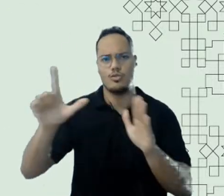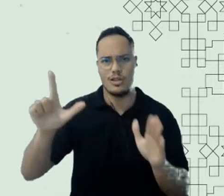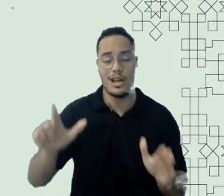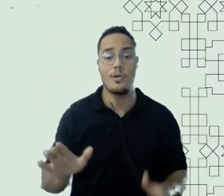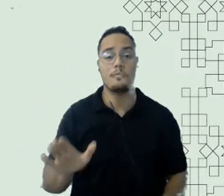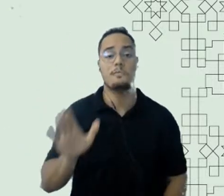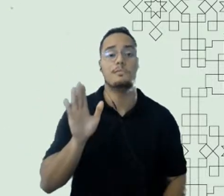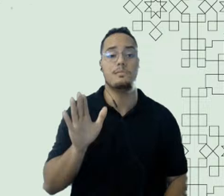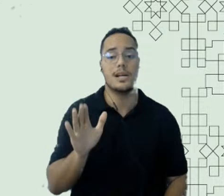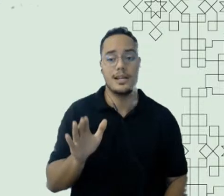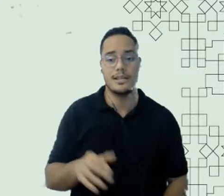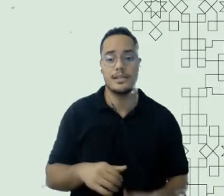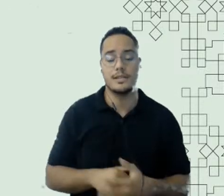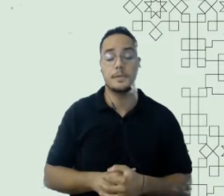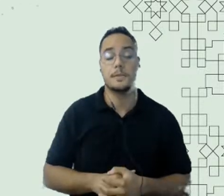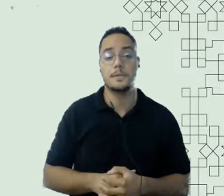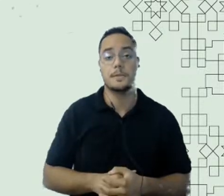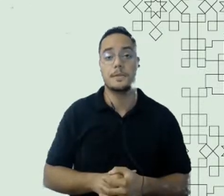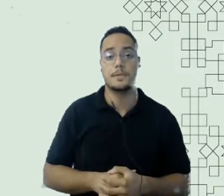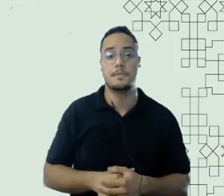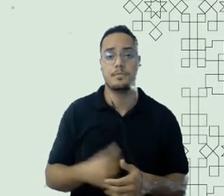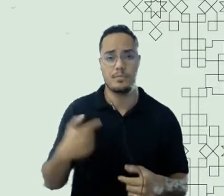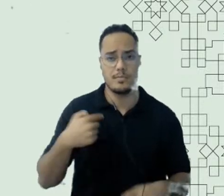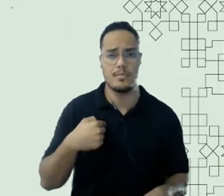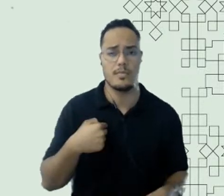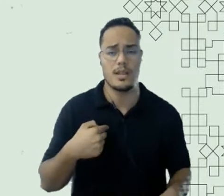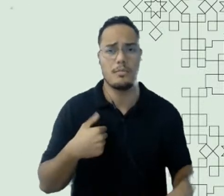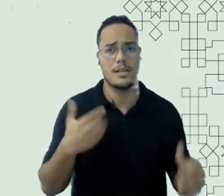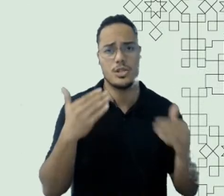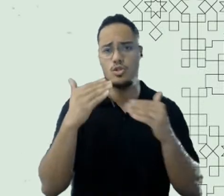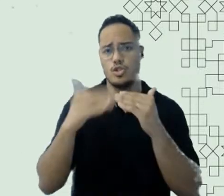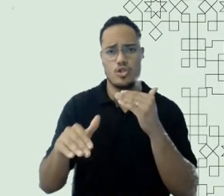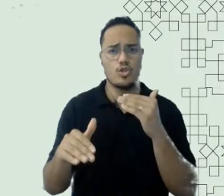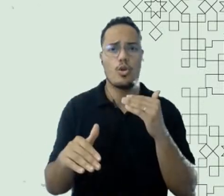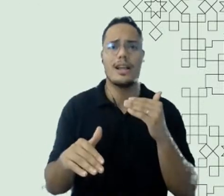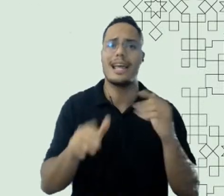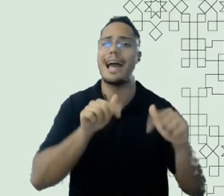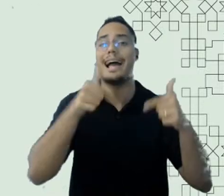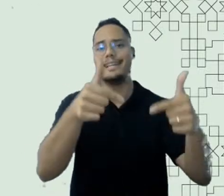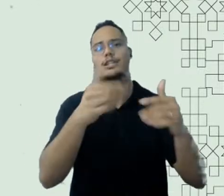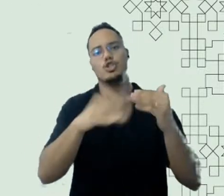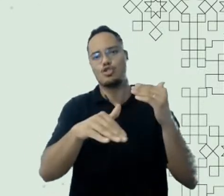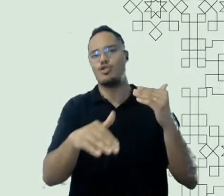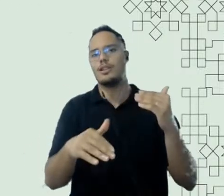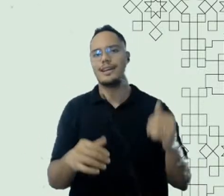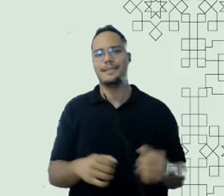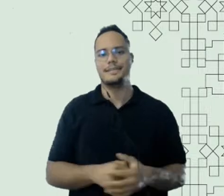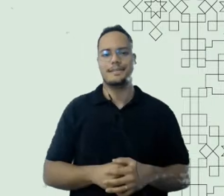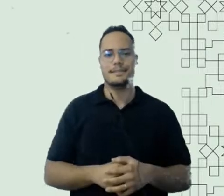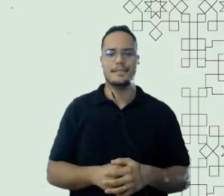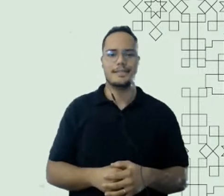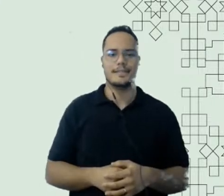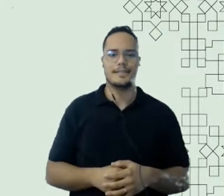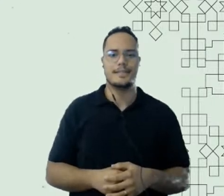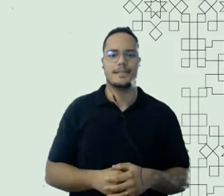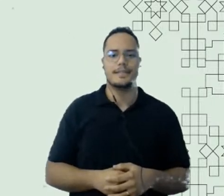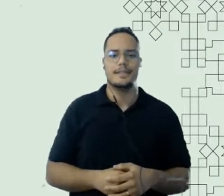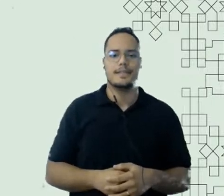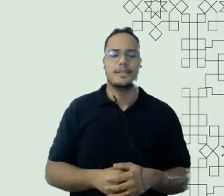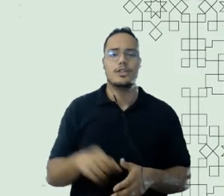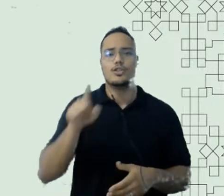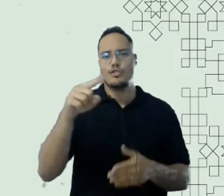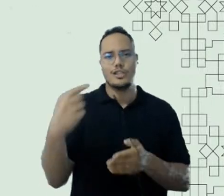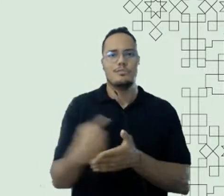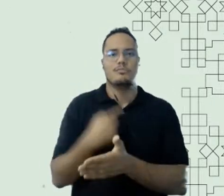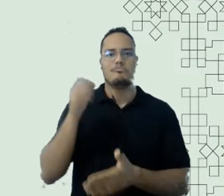was done. I think that your first question was completely right. I think that it would be better if there was an obligation to